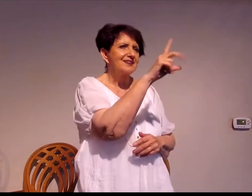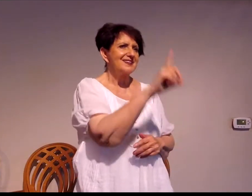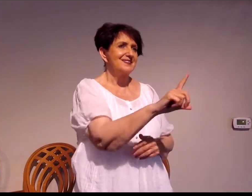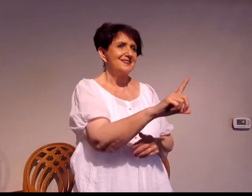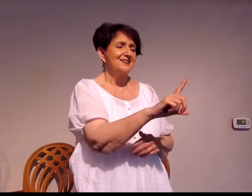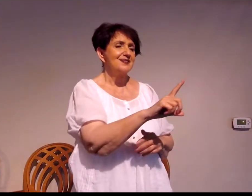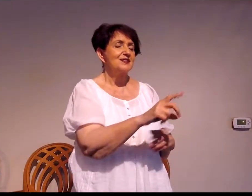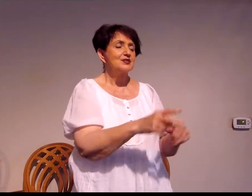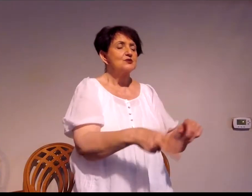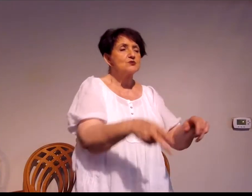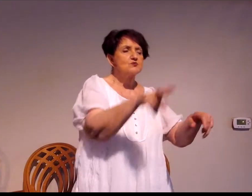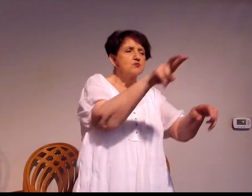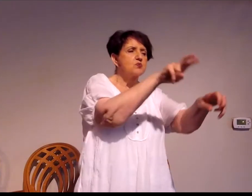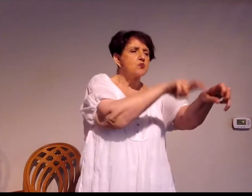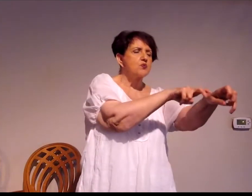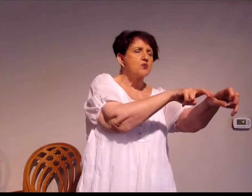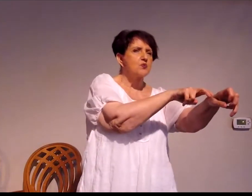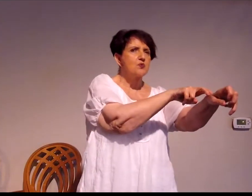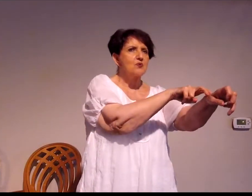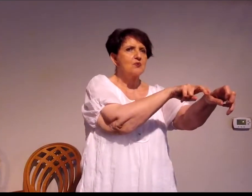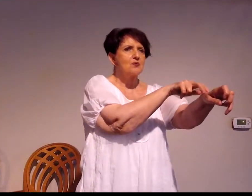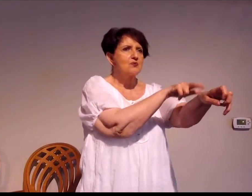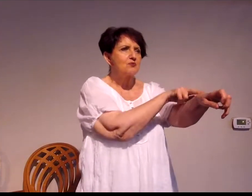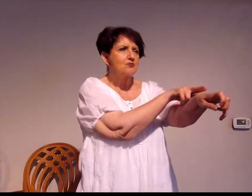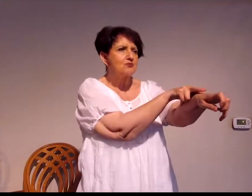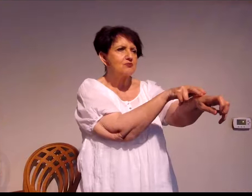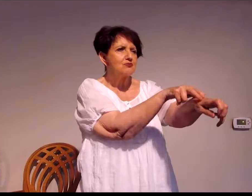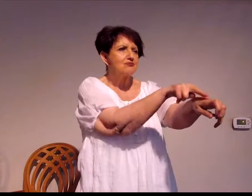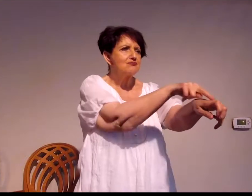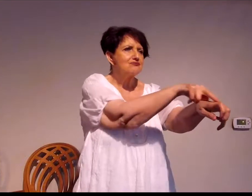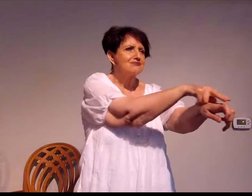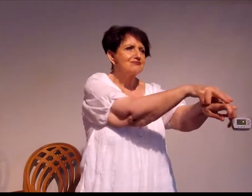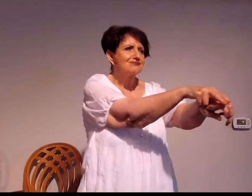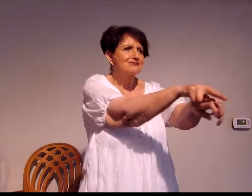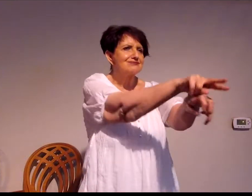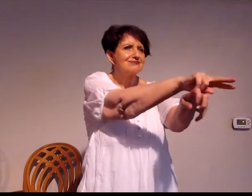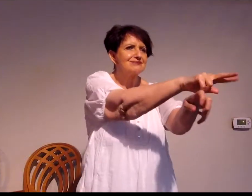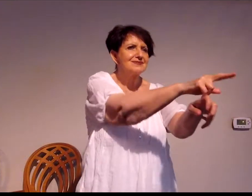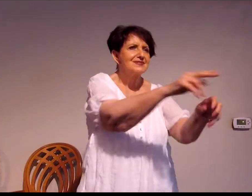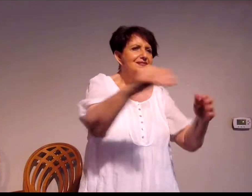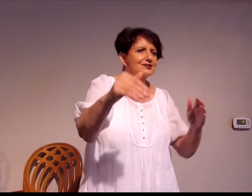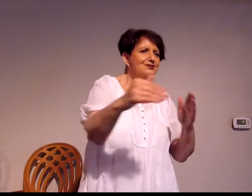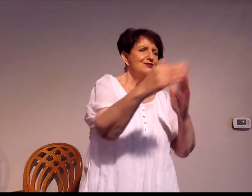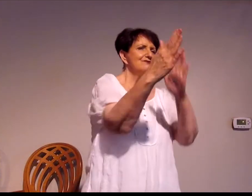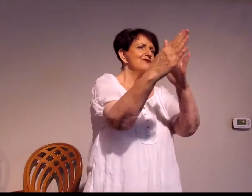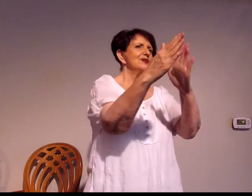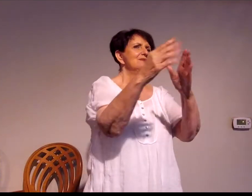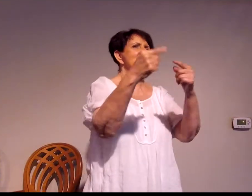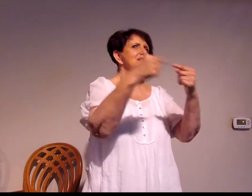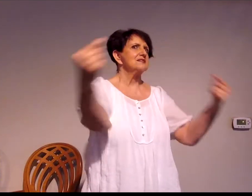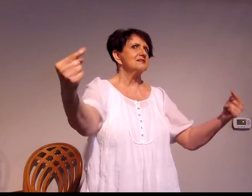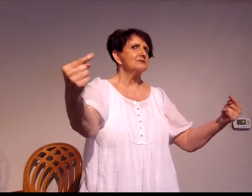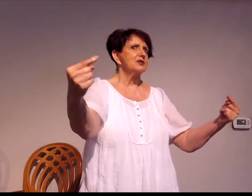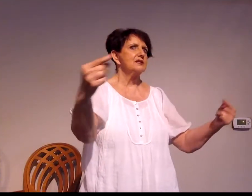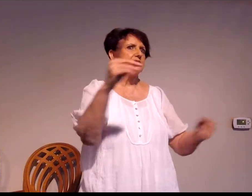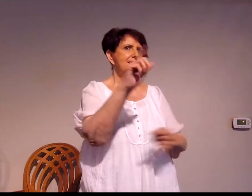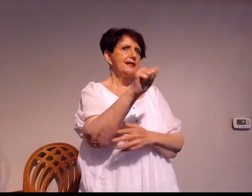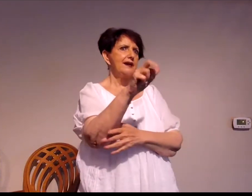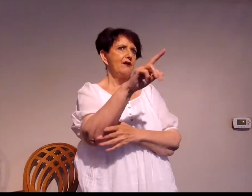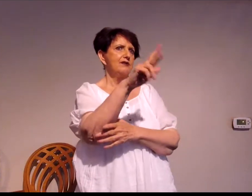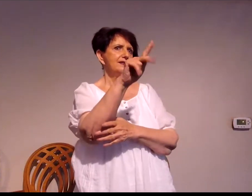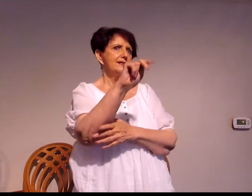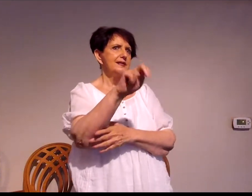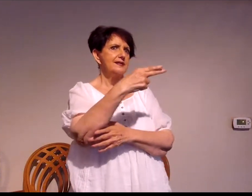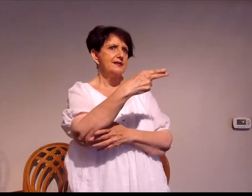on a limb. As Luke slowly makes his way through the cave, he is confronted by his enemy, Darth Vader. They